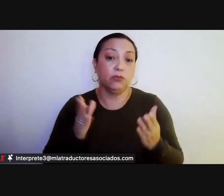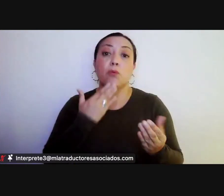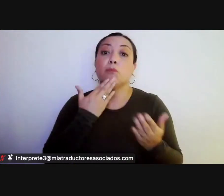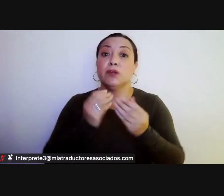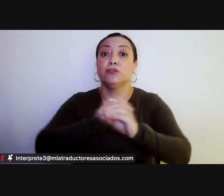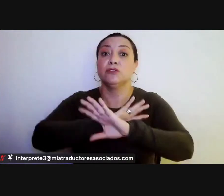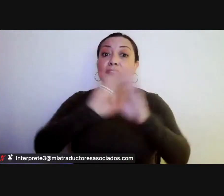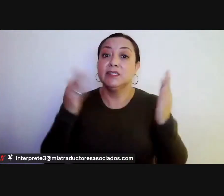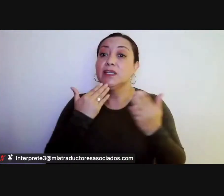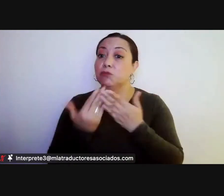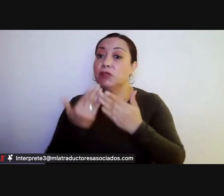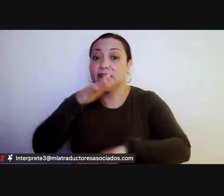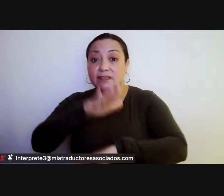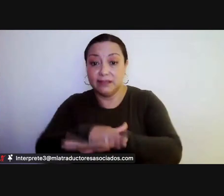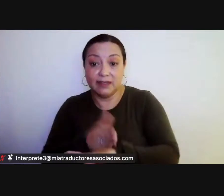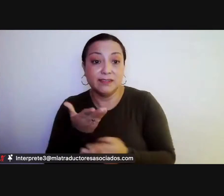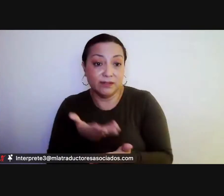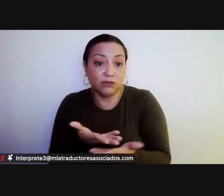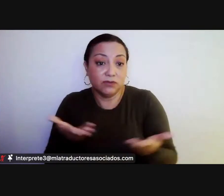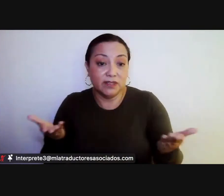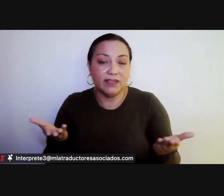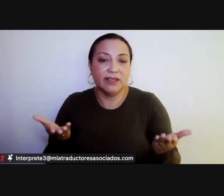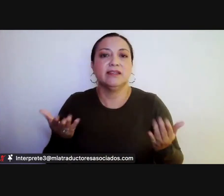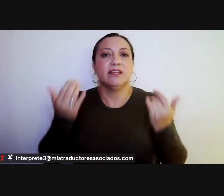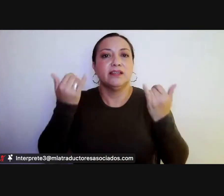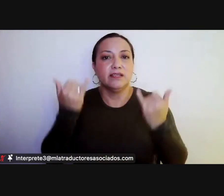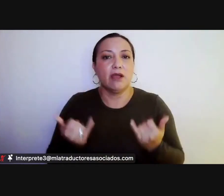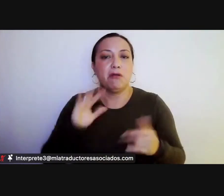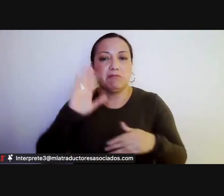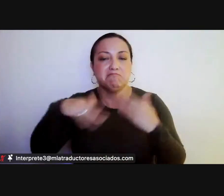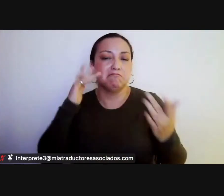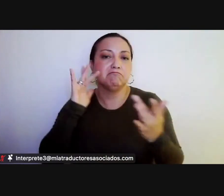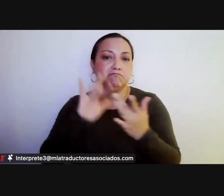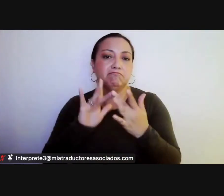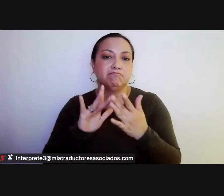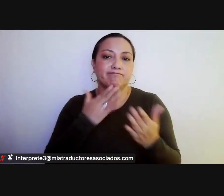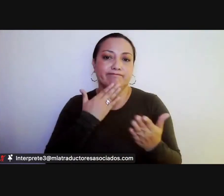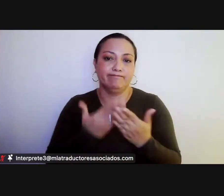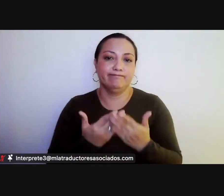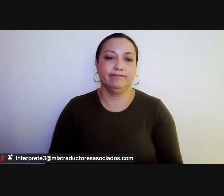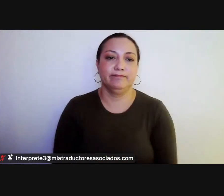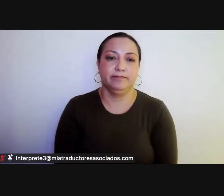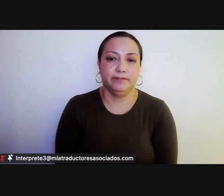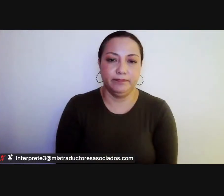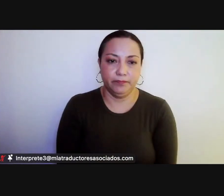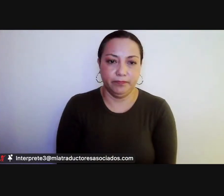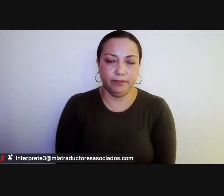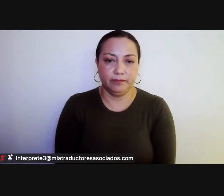good morning, good afternoon to all of you, and we'll keep in contact.